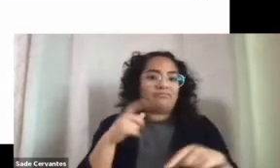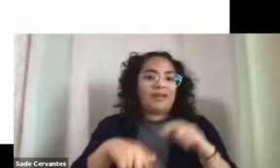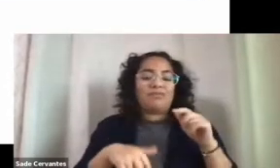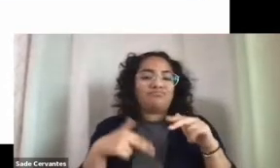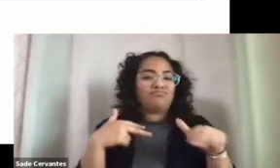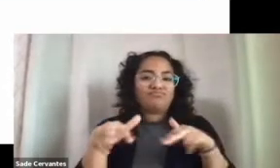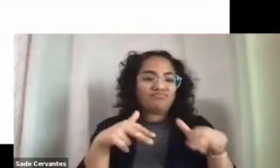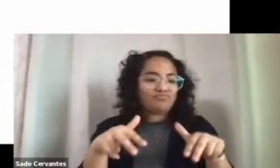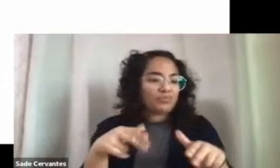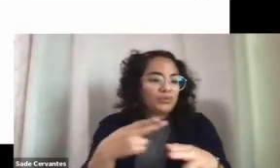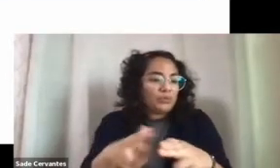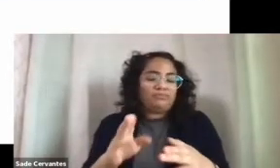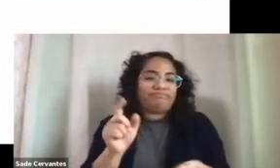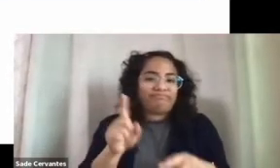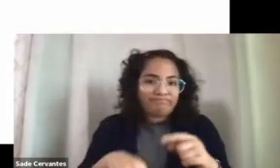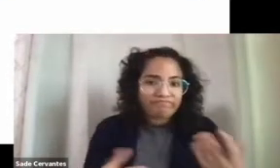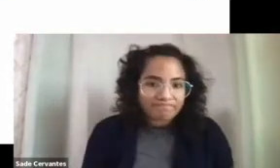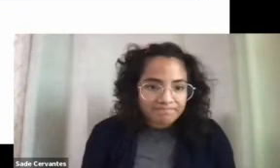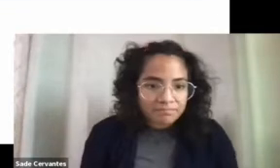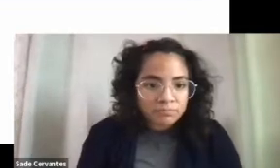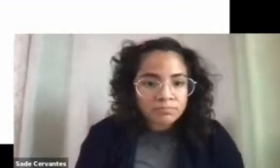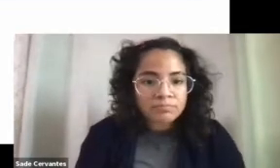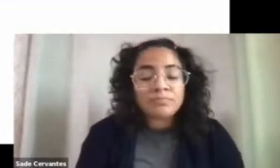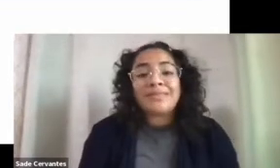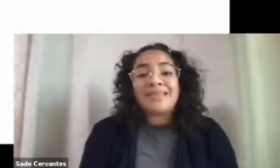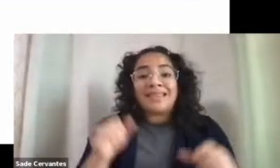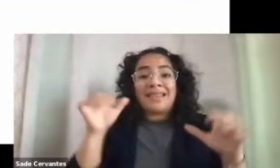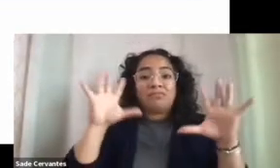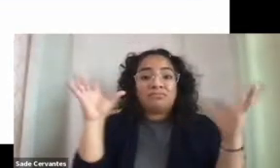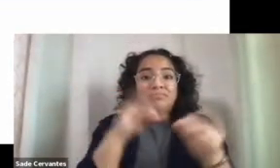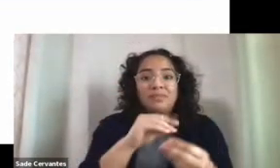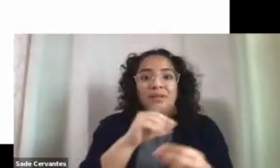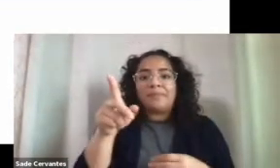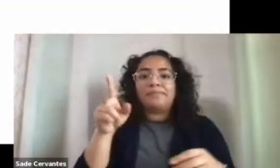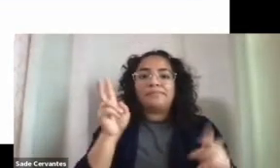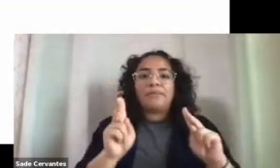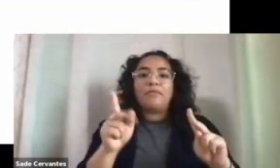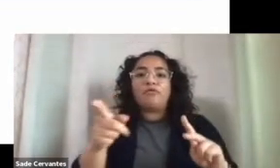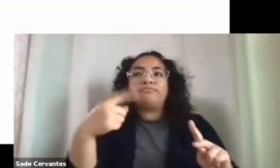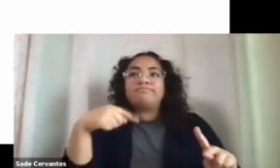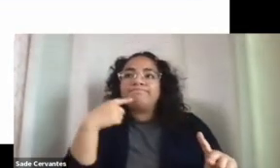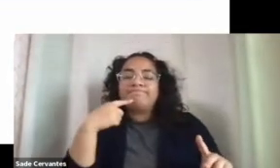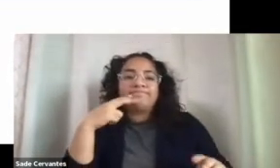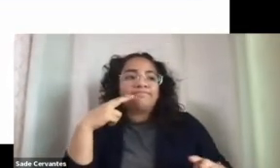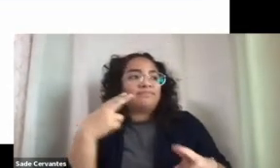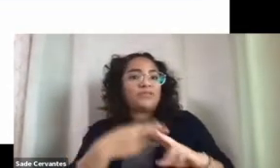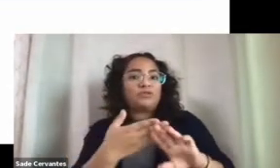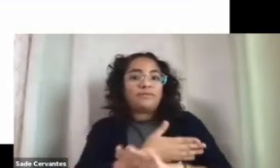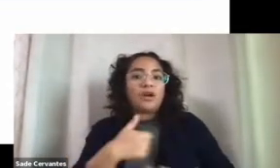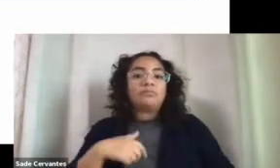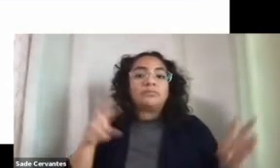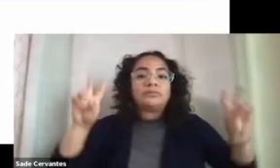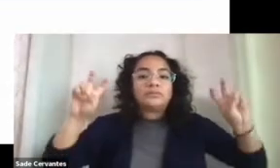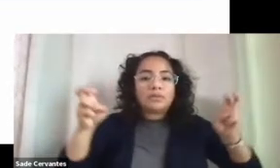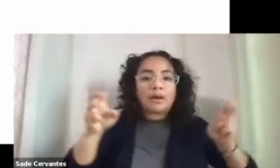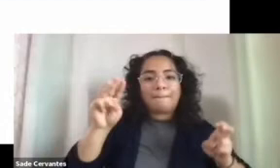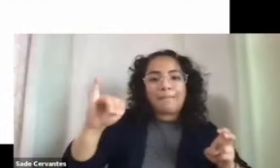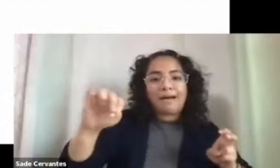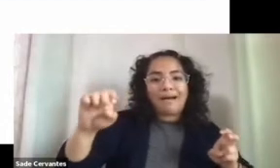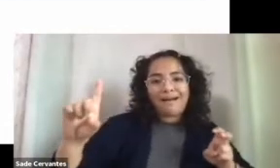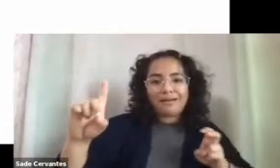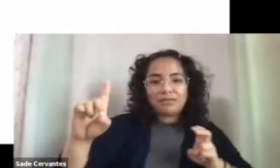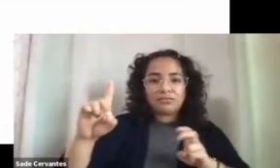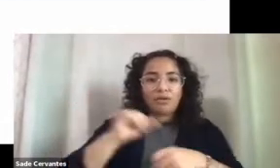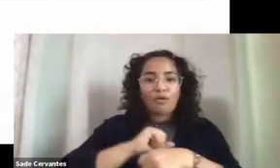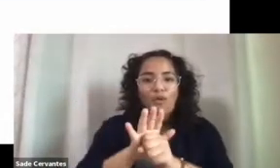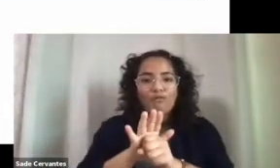blocks. And these were all people who were considered to have mild COVID, according to the clinical definition. I